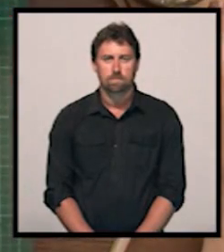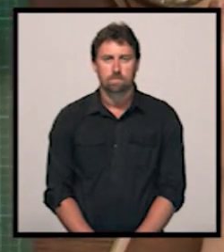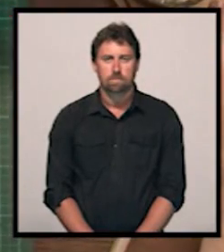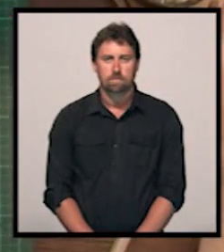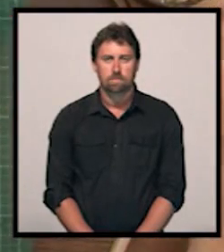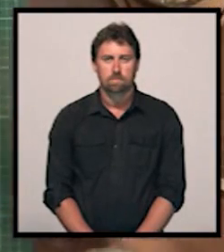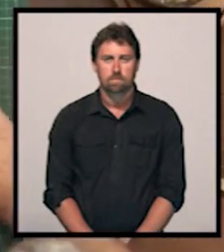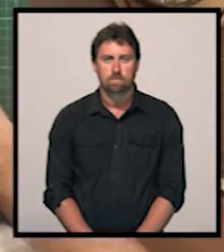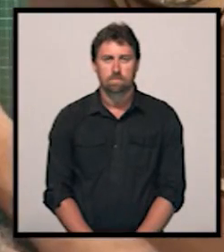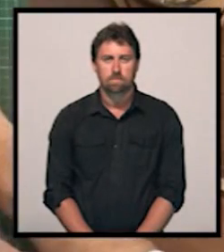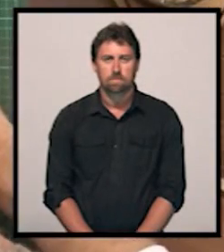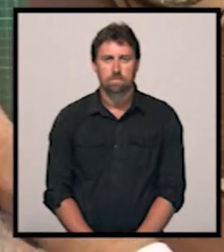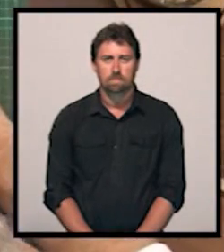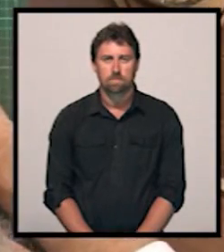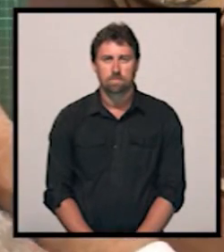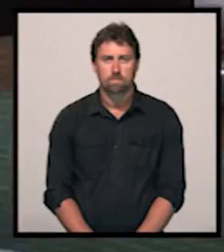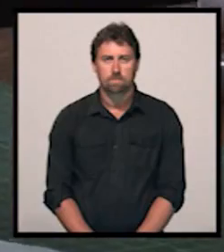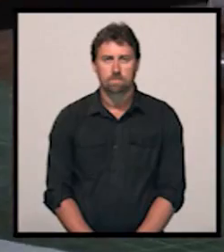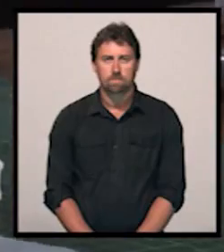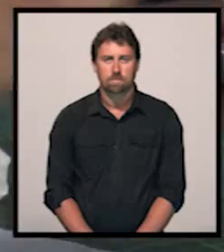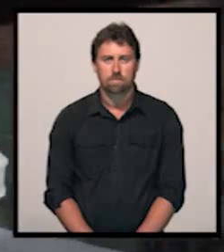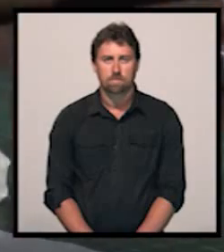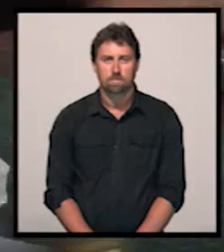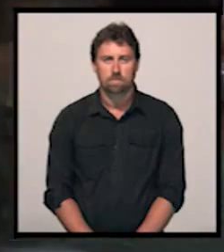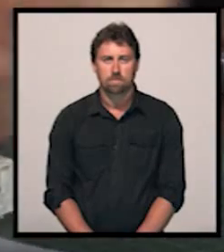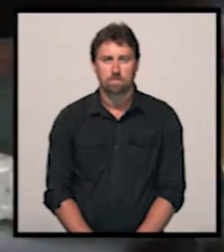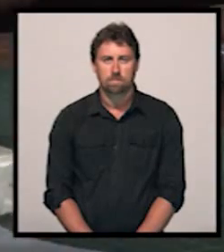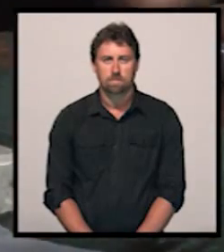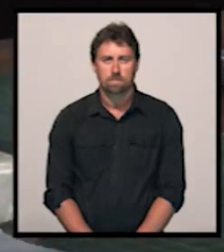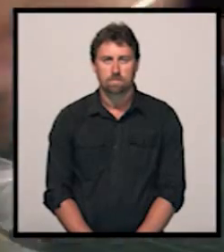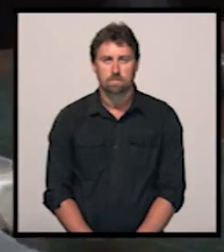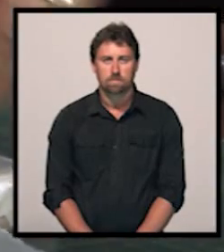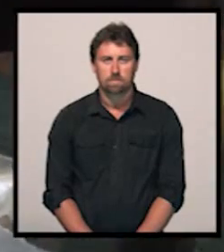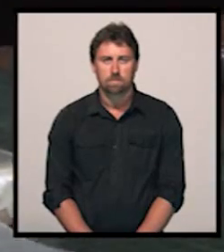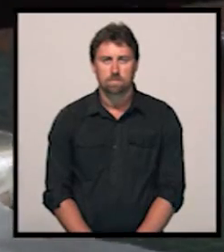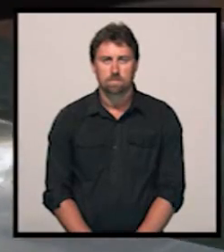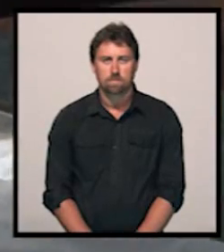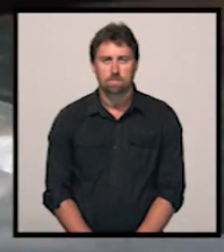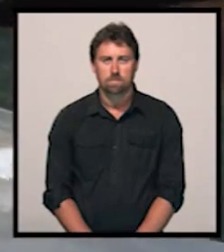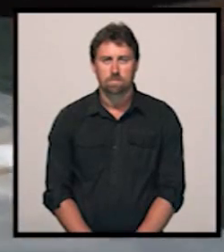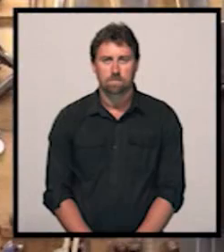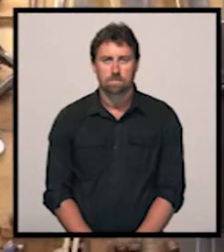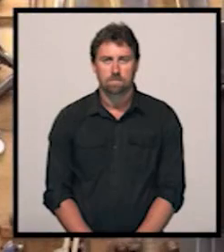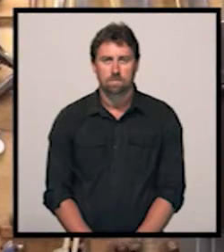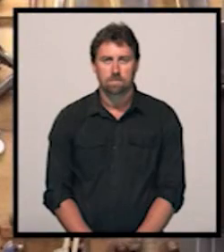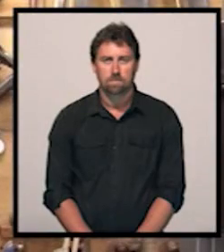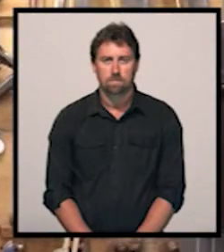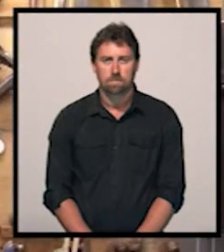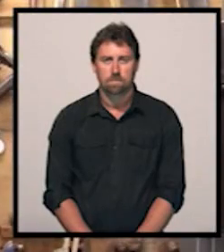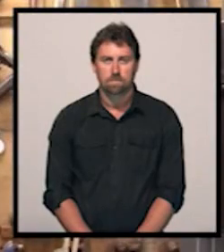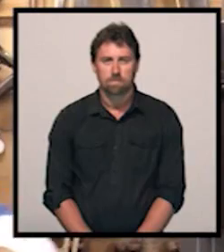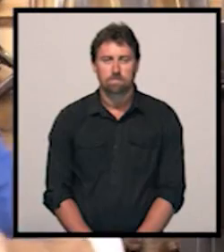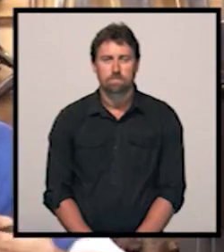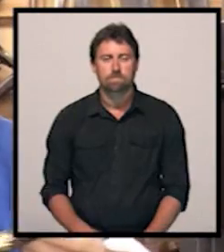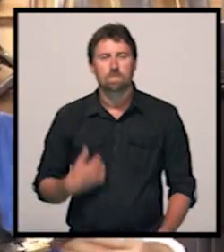And just give that a good slap of glue. And I've said previously, I'm of the school that believes you can